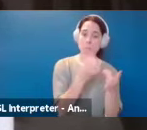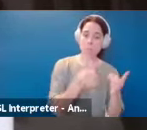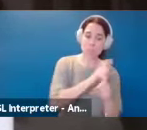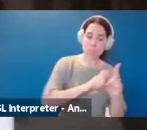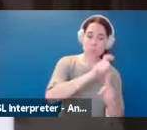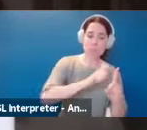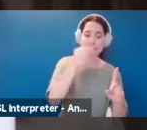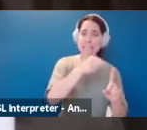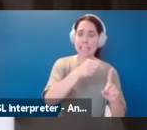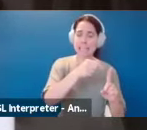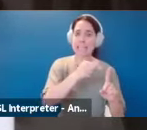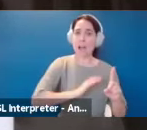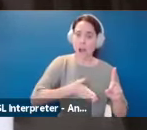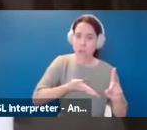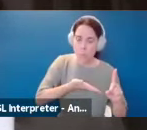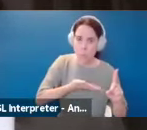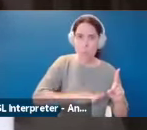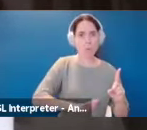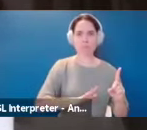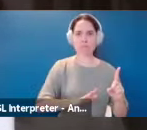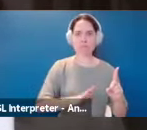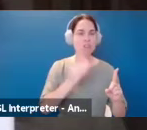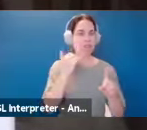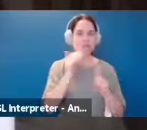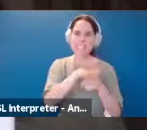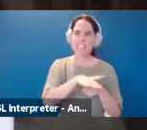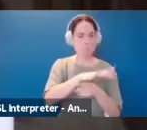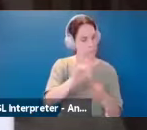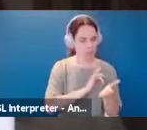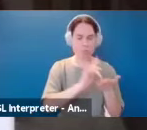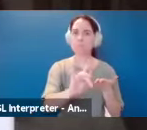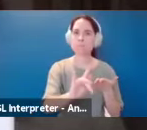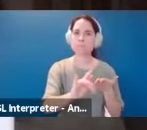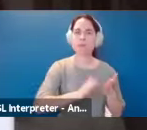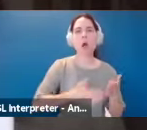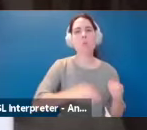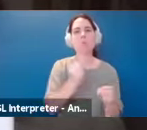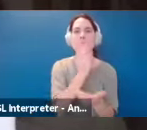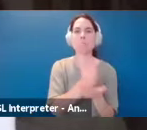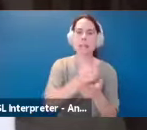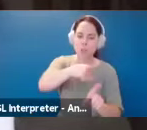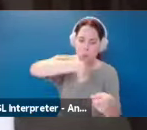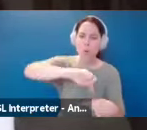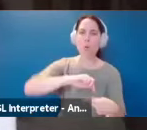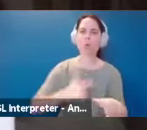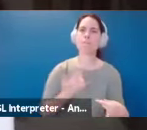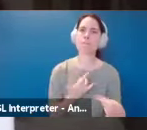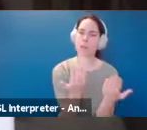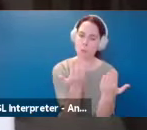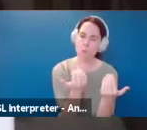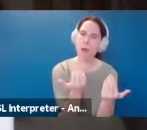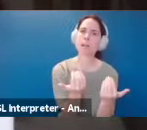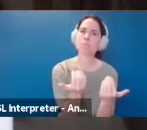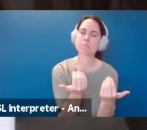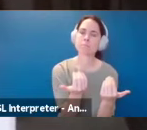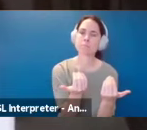and everybody feels happy and at home and welcome. I really want to see that. So, I'm engaging in this conversation